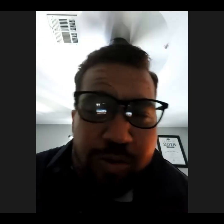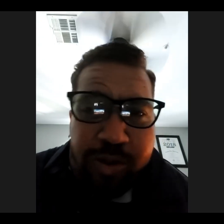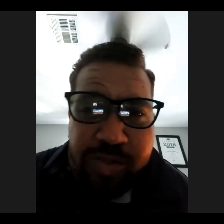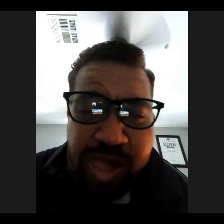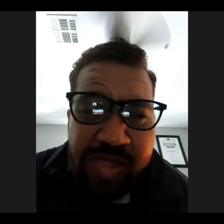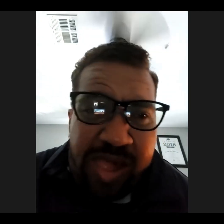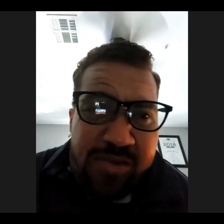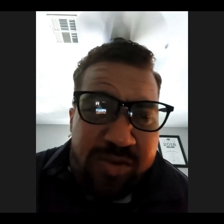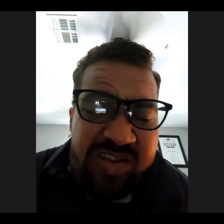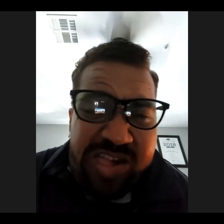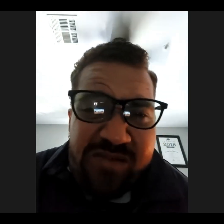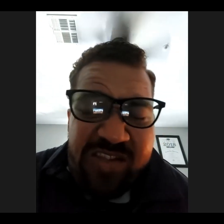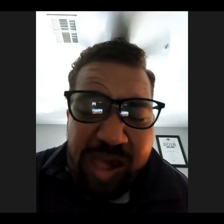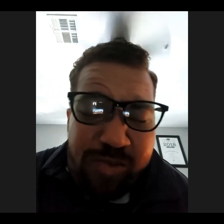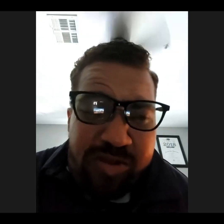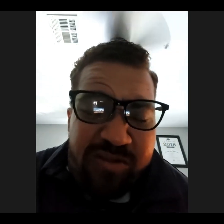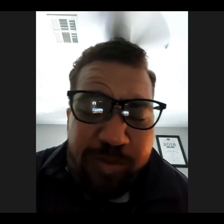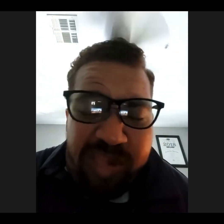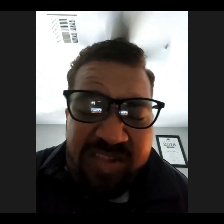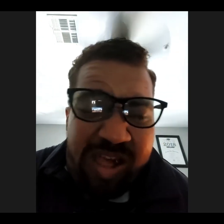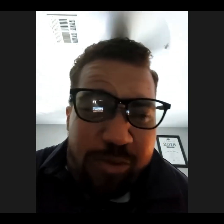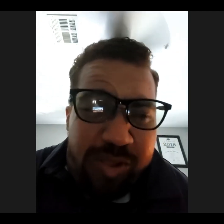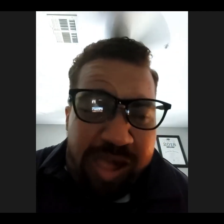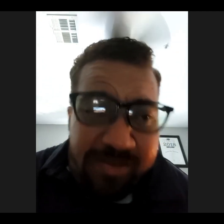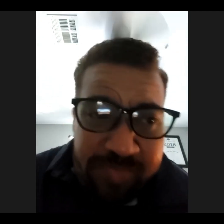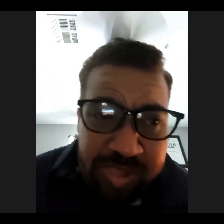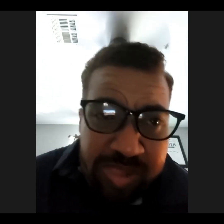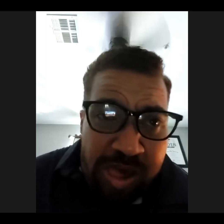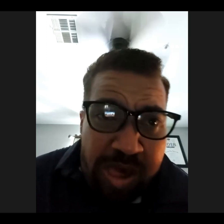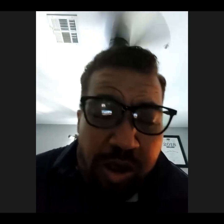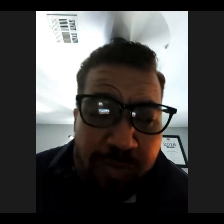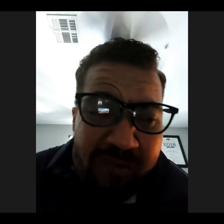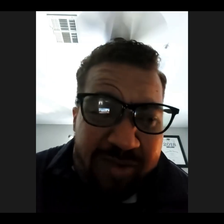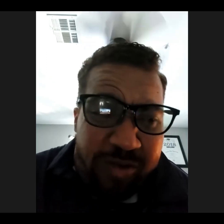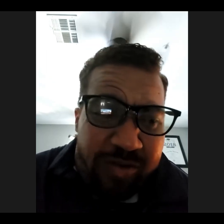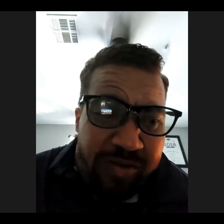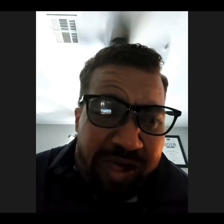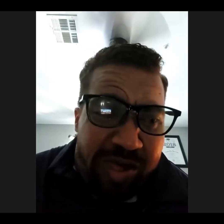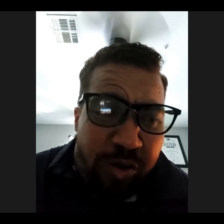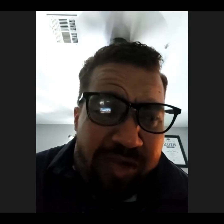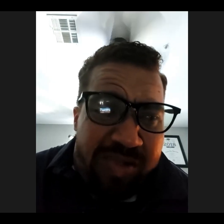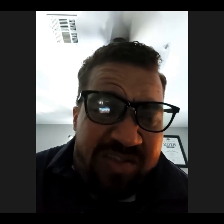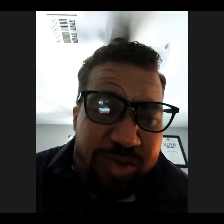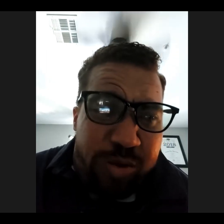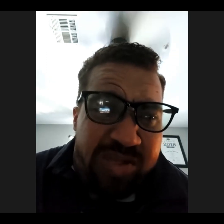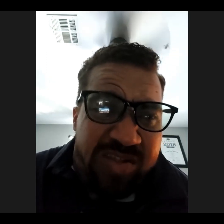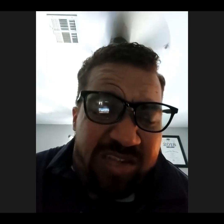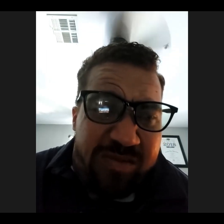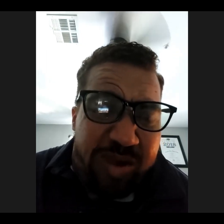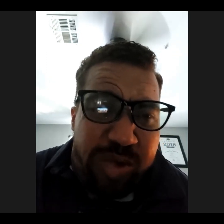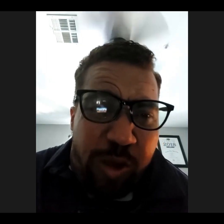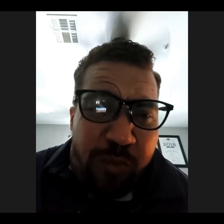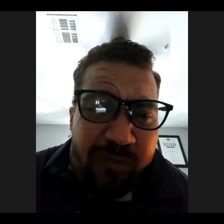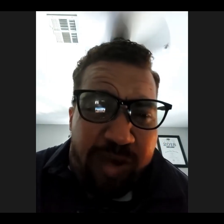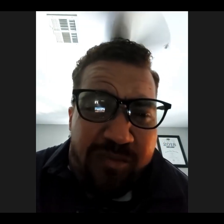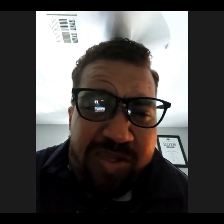whether or not I received stipends for my time or not. I feel like all that experience has been